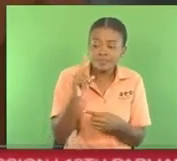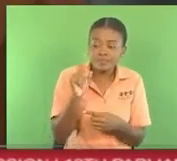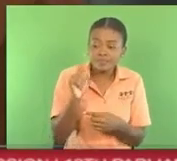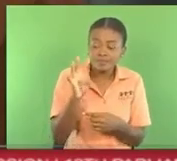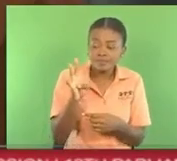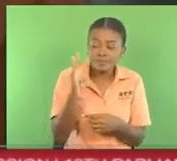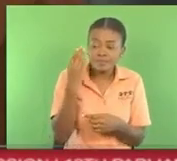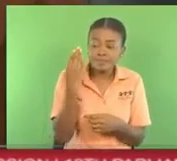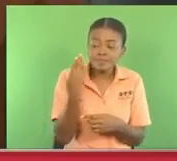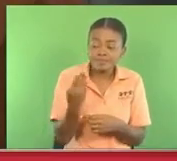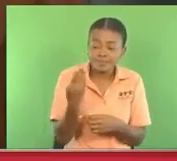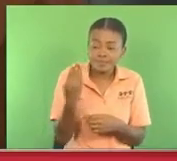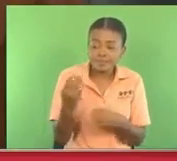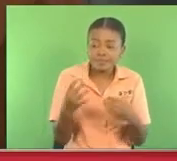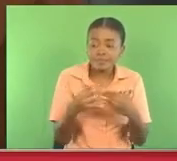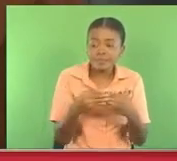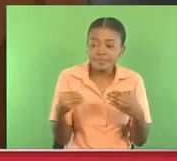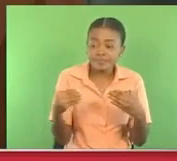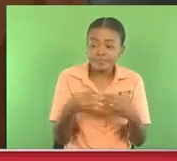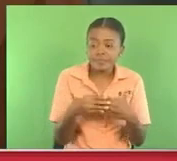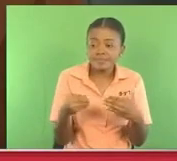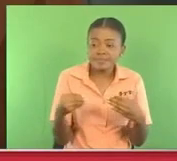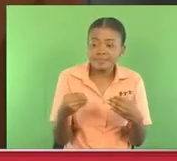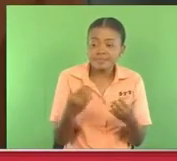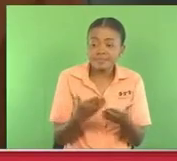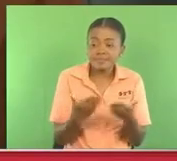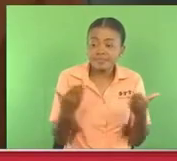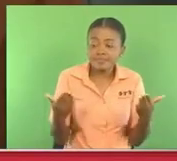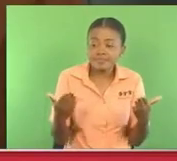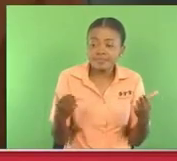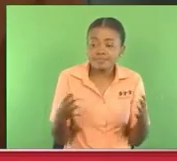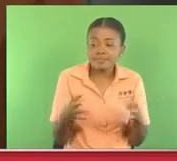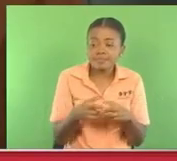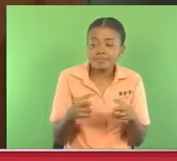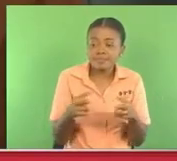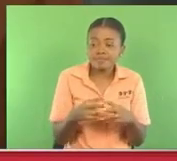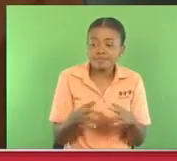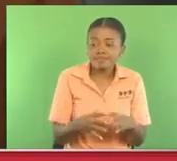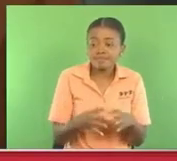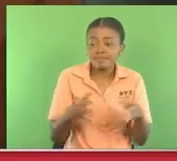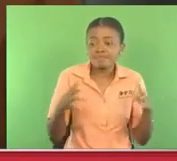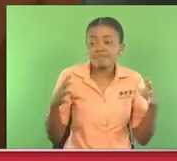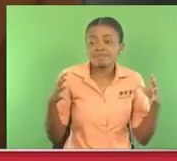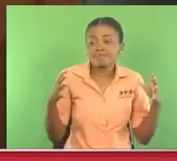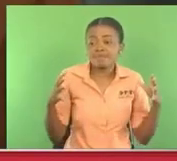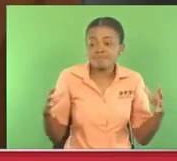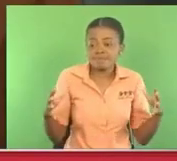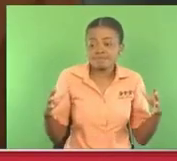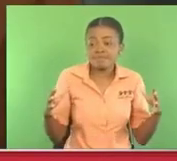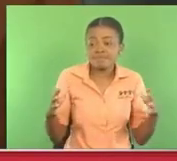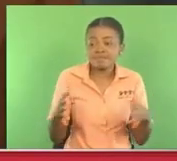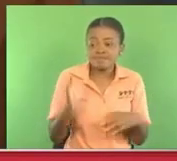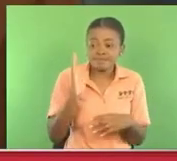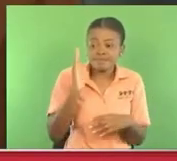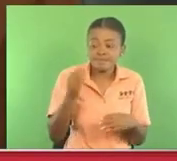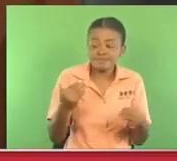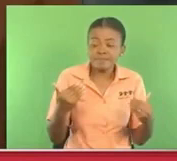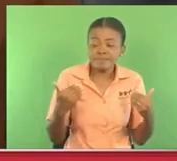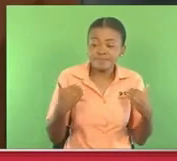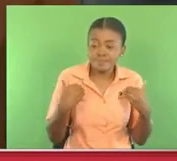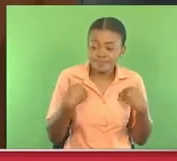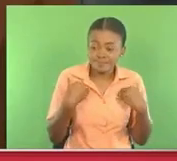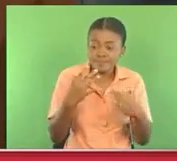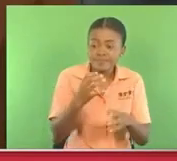billion, which is quite significant, Mr. Vice President, and expected to generate